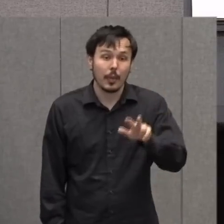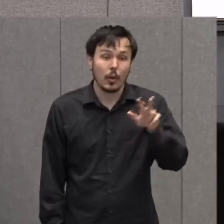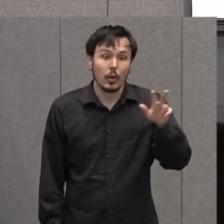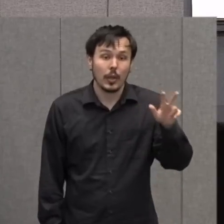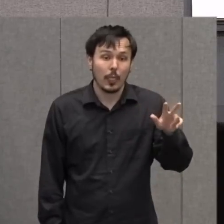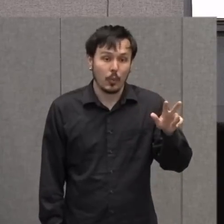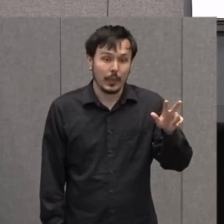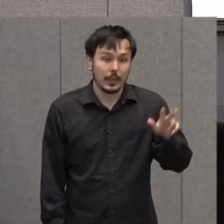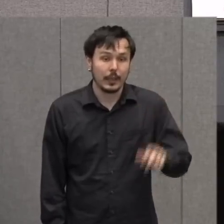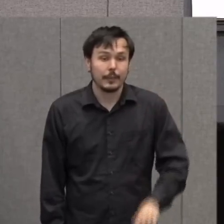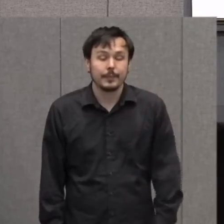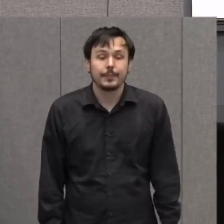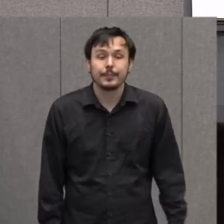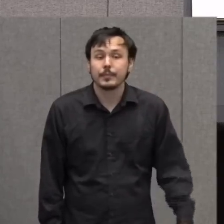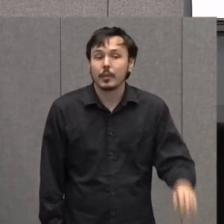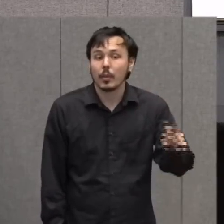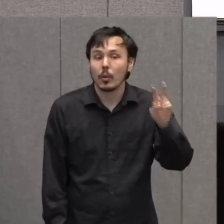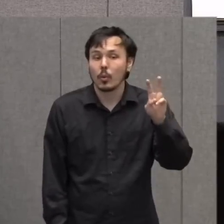33,